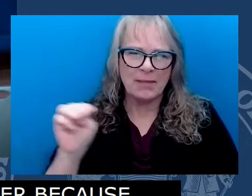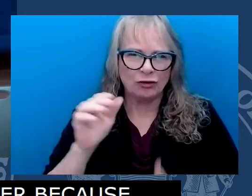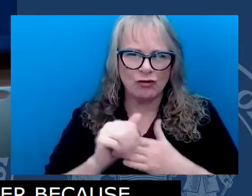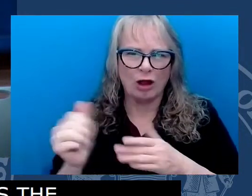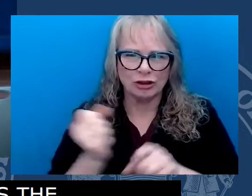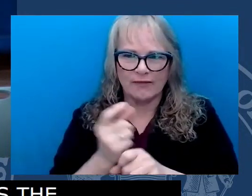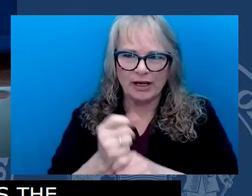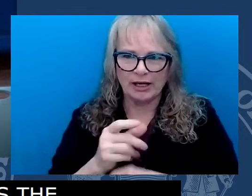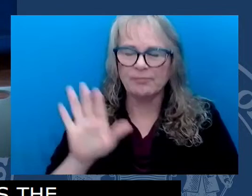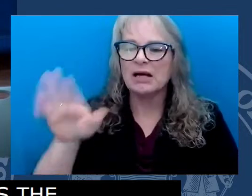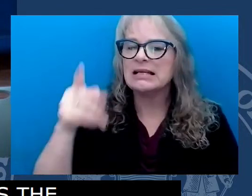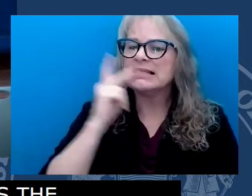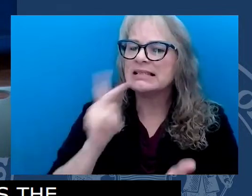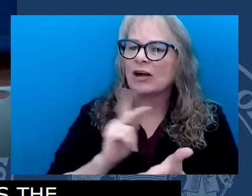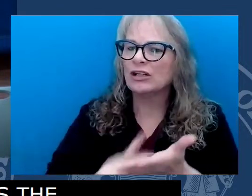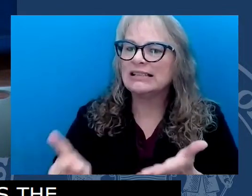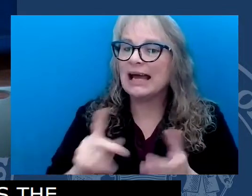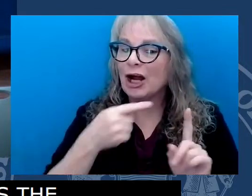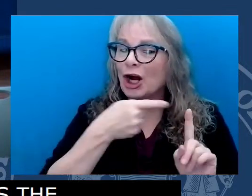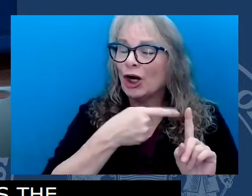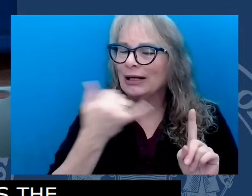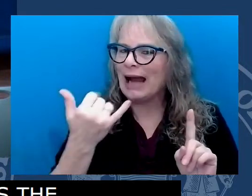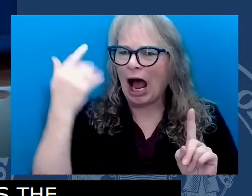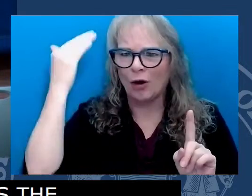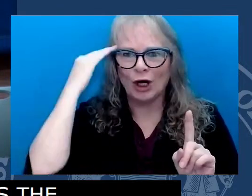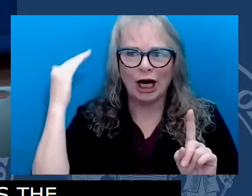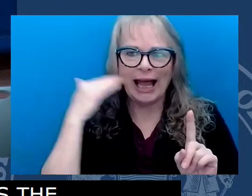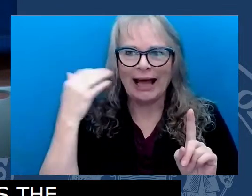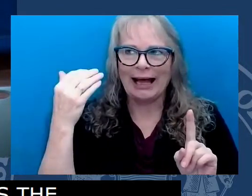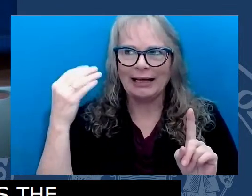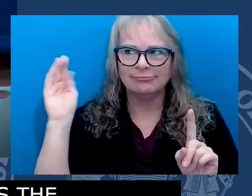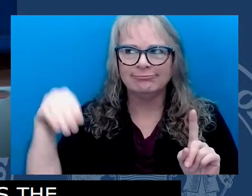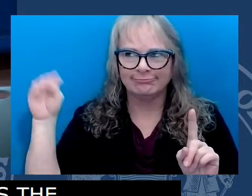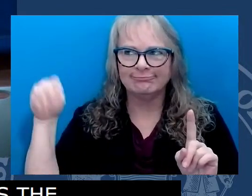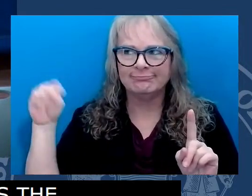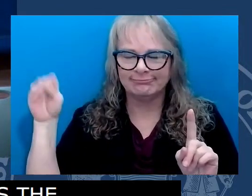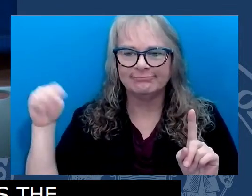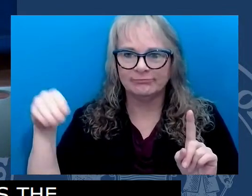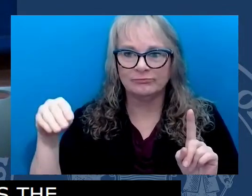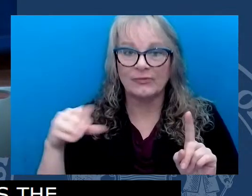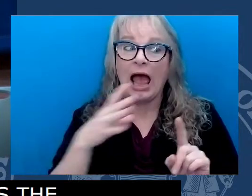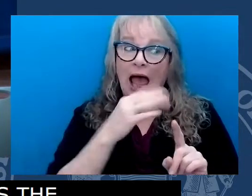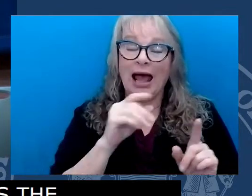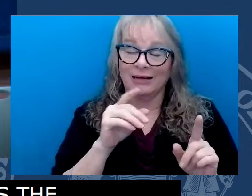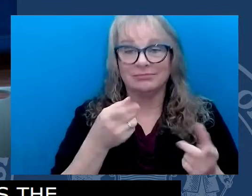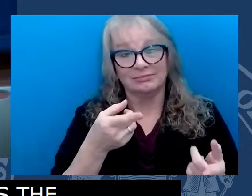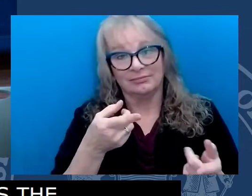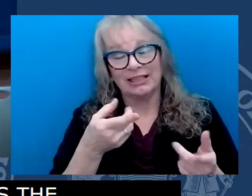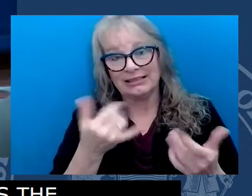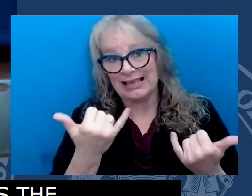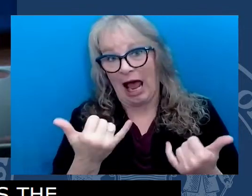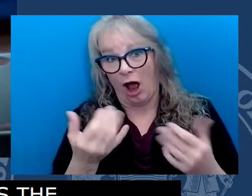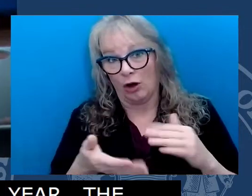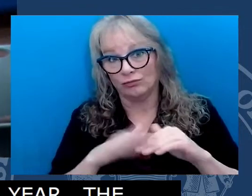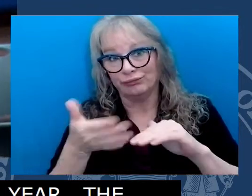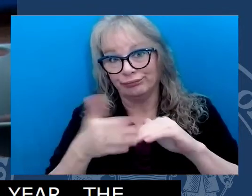Secretary DeMatteis is shaking her head and growing at a higher rate. So that's the bigger